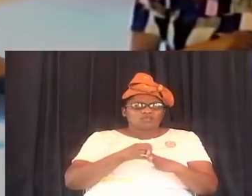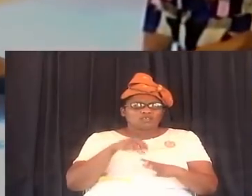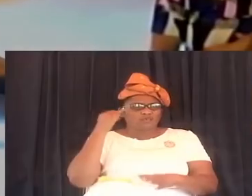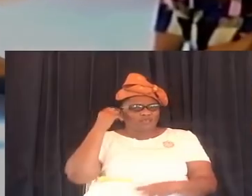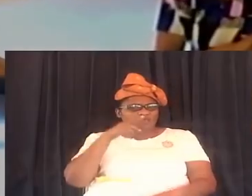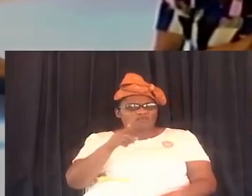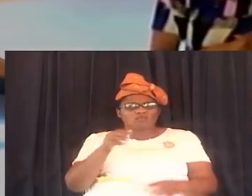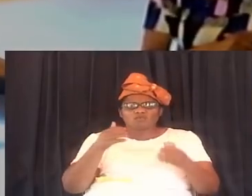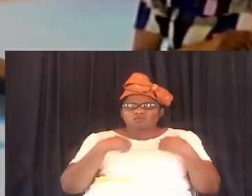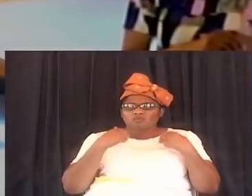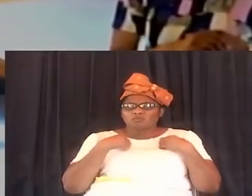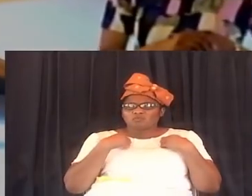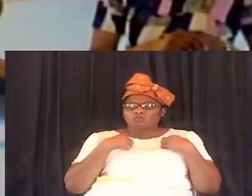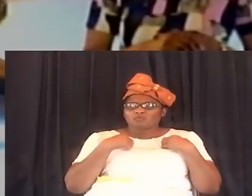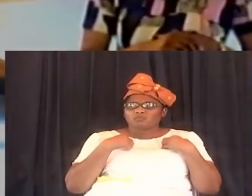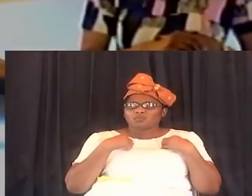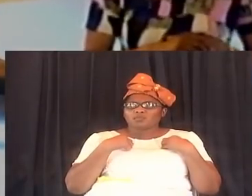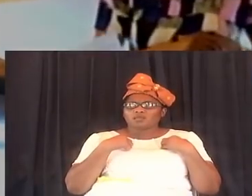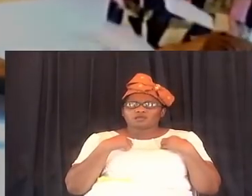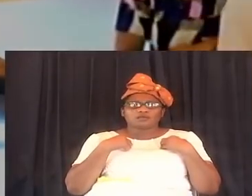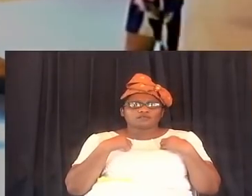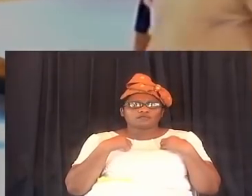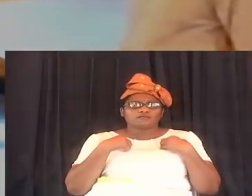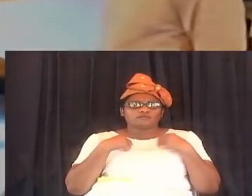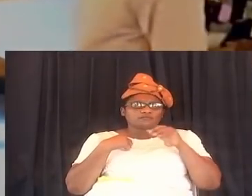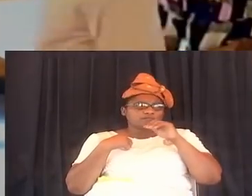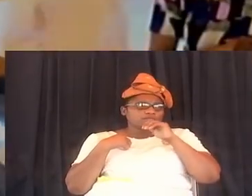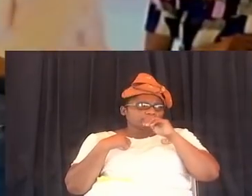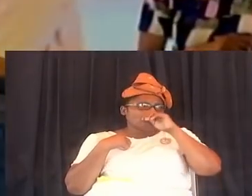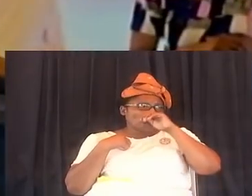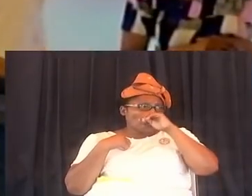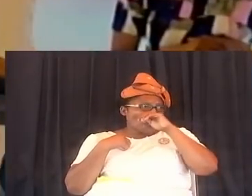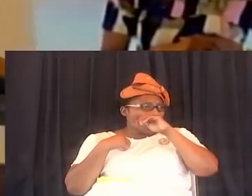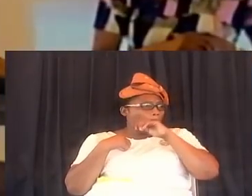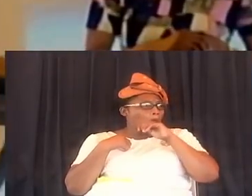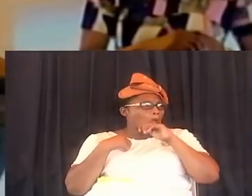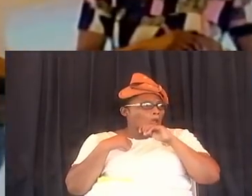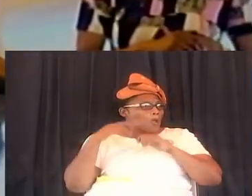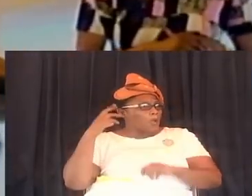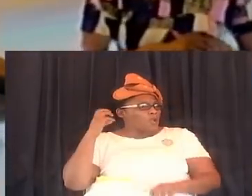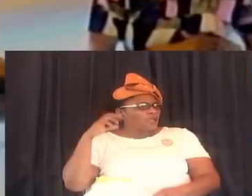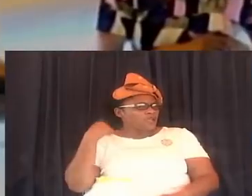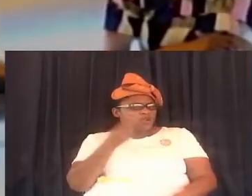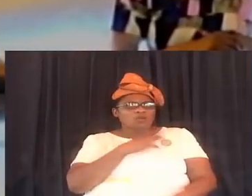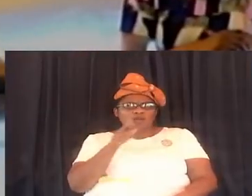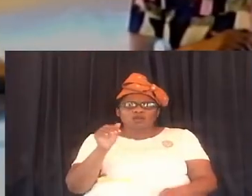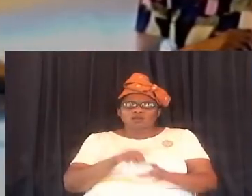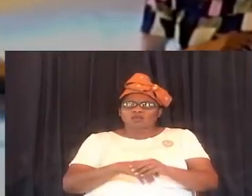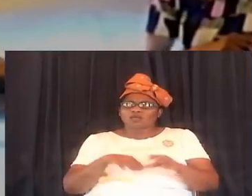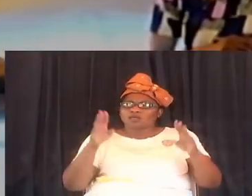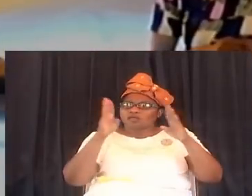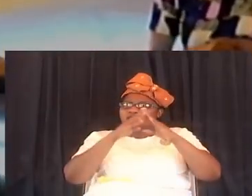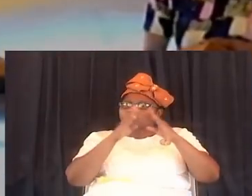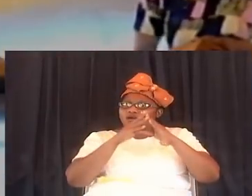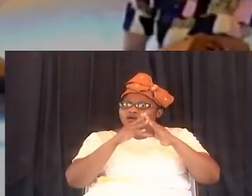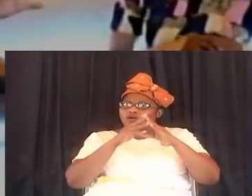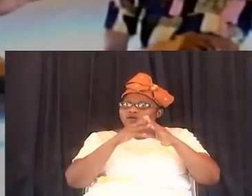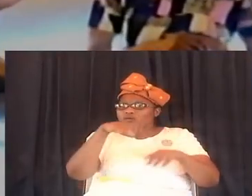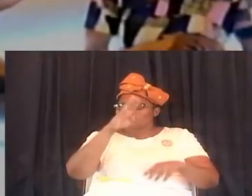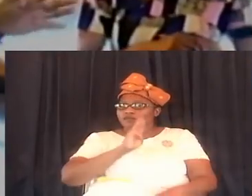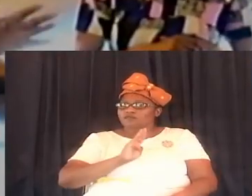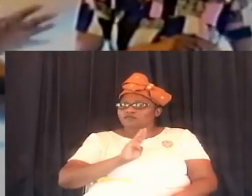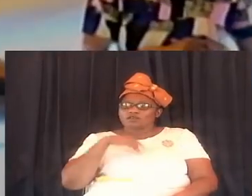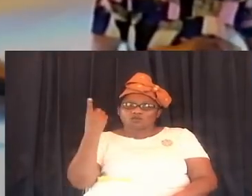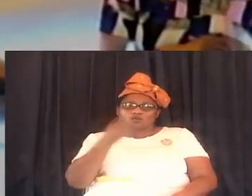he is, how faithful he is, how merciful and compassionate he is. Here we are in the house of God, and we are about